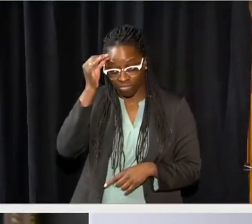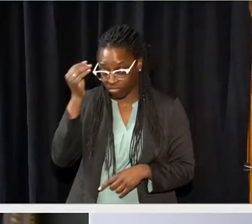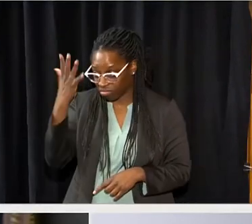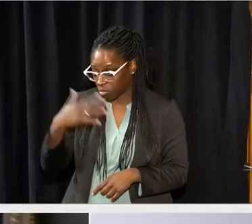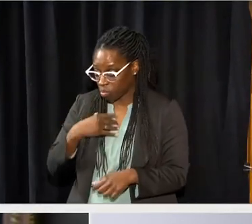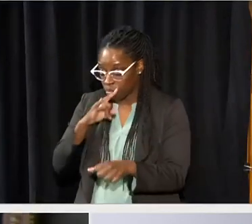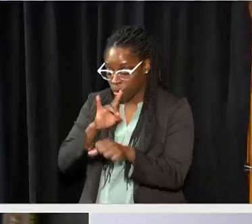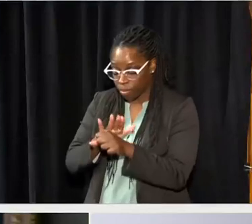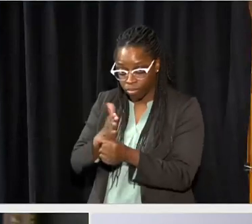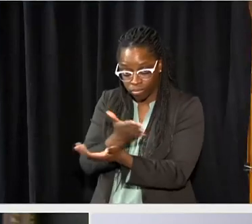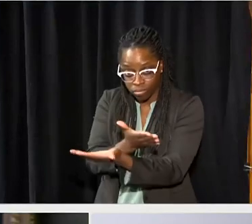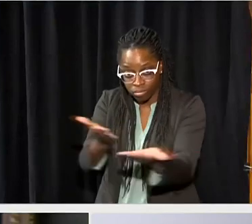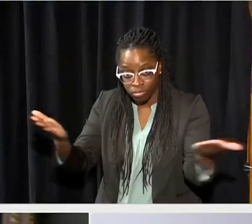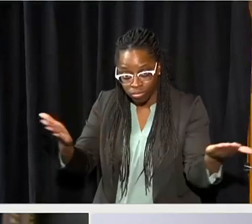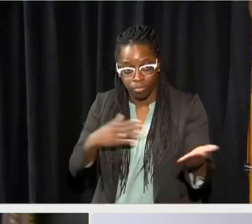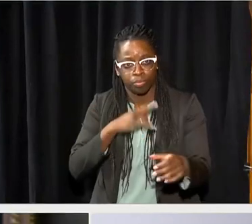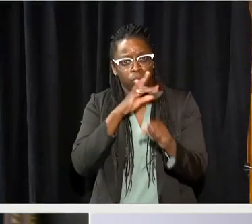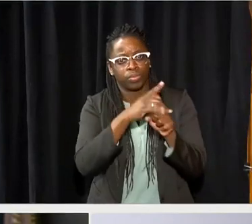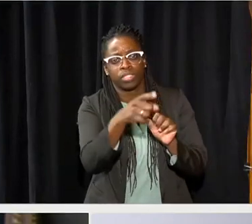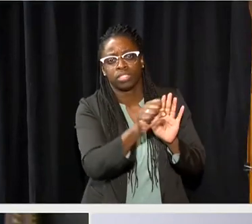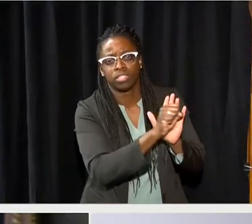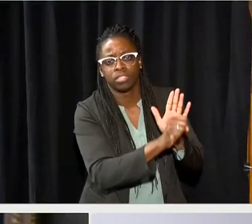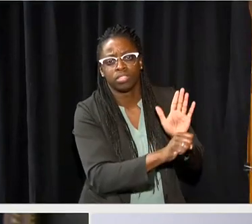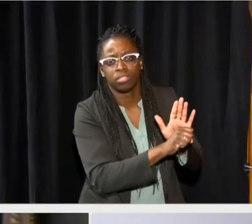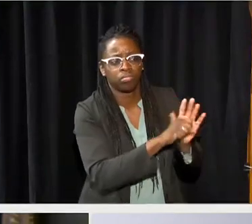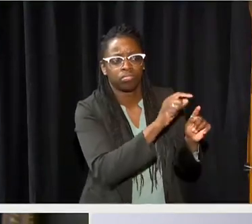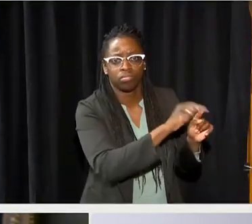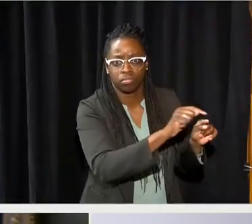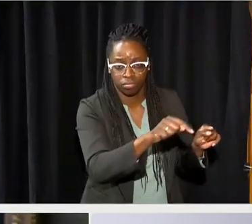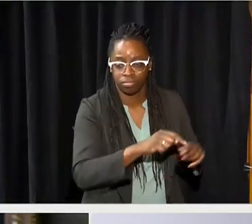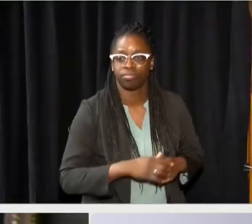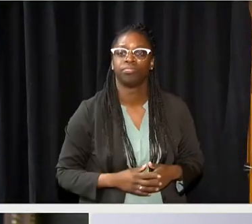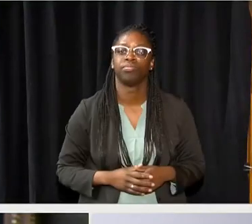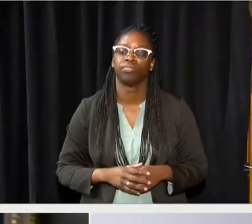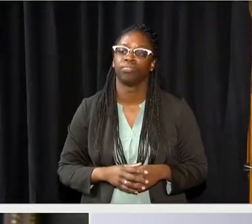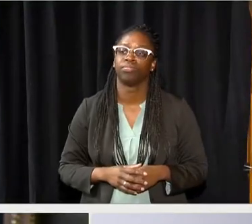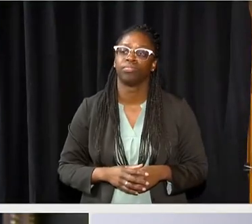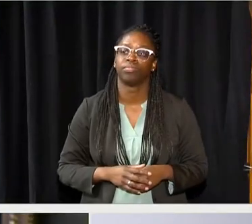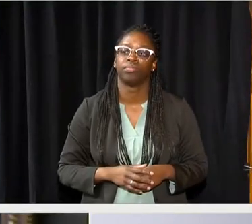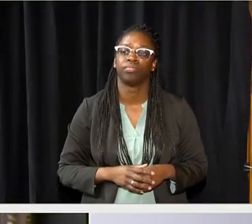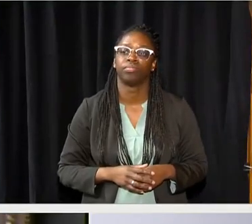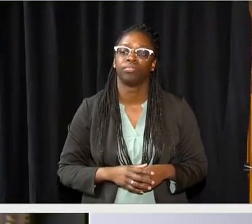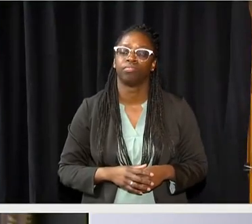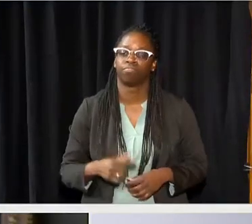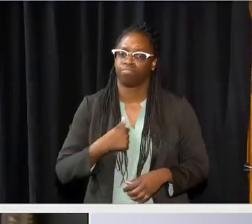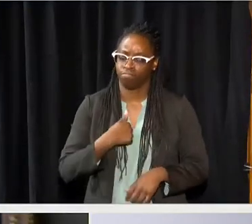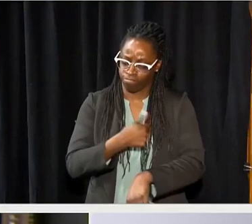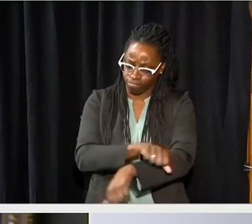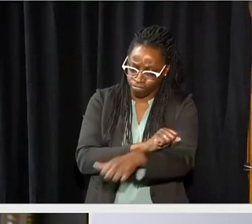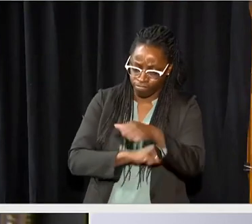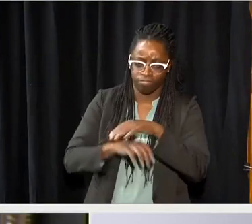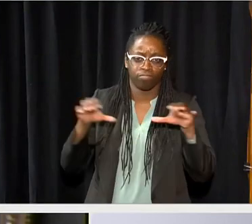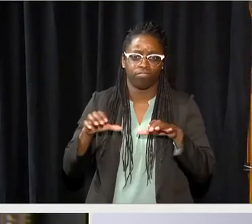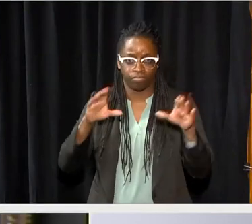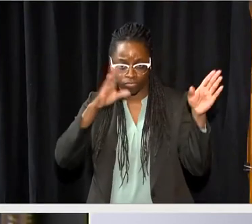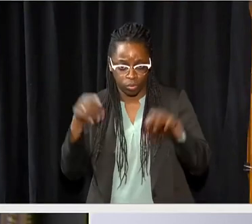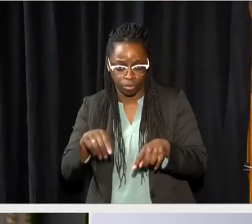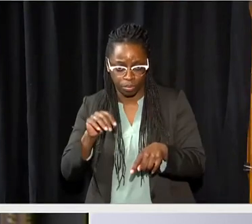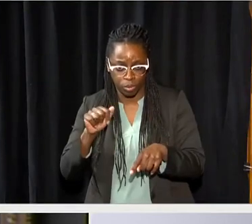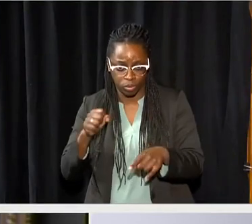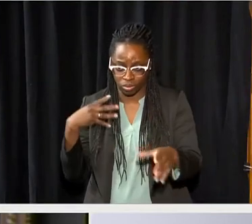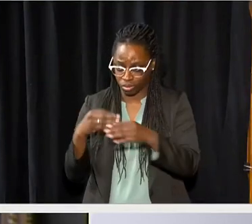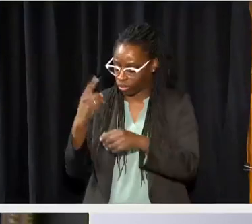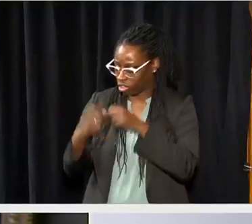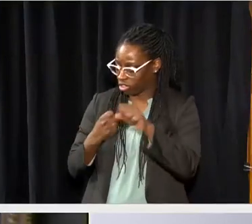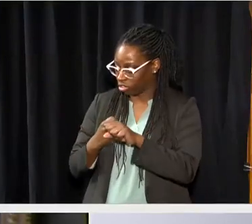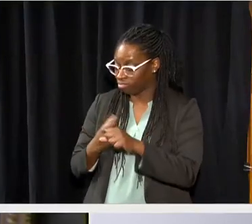to you and to the Massachusetts public. And because we came together and we acted with urgency,